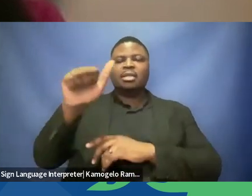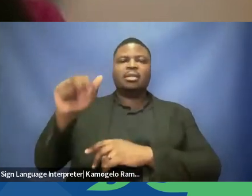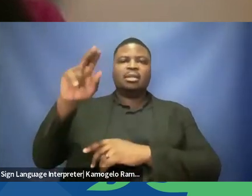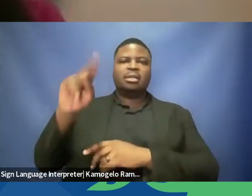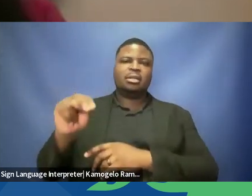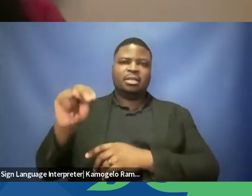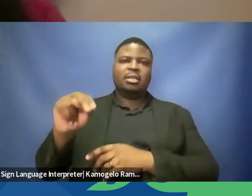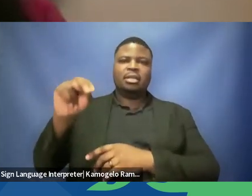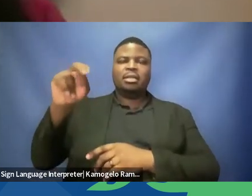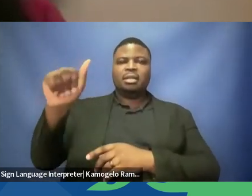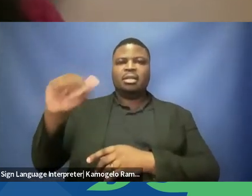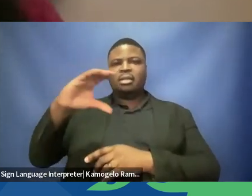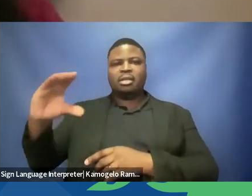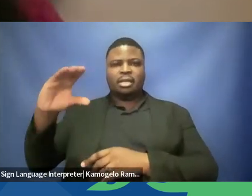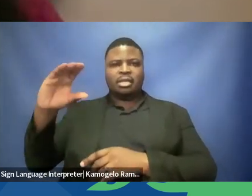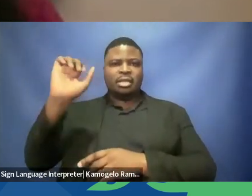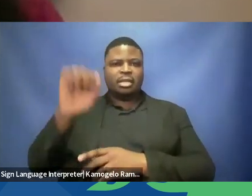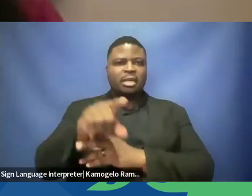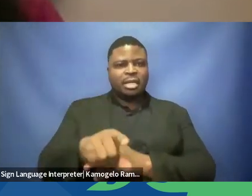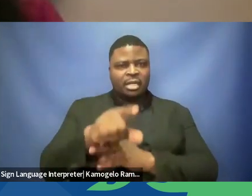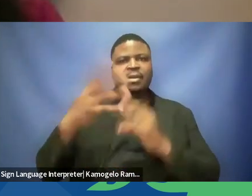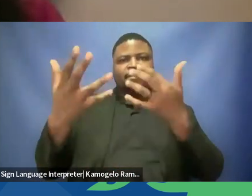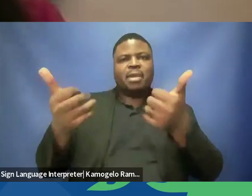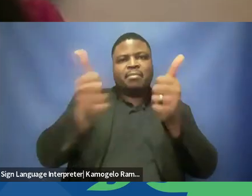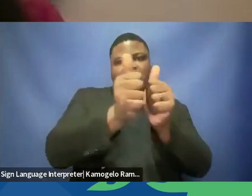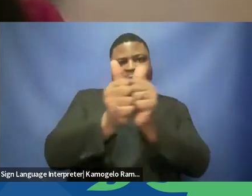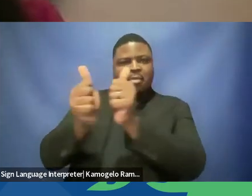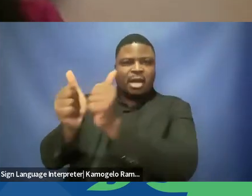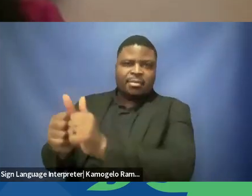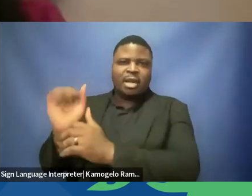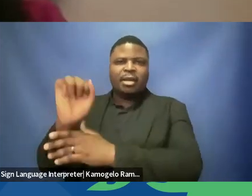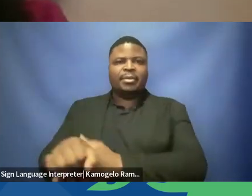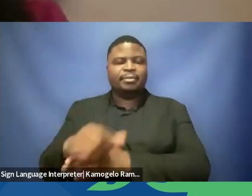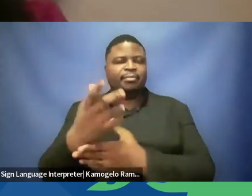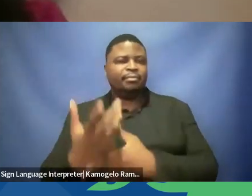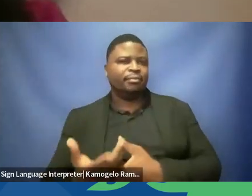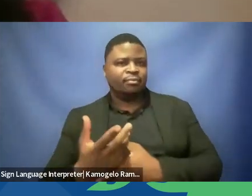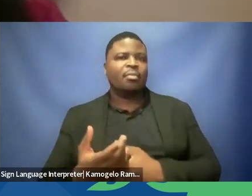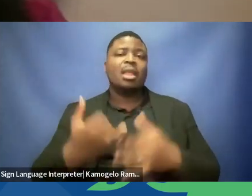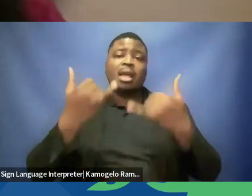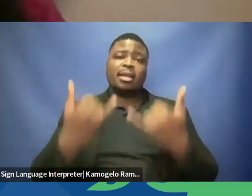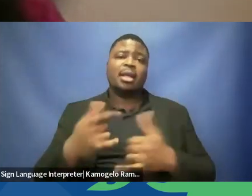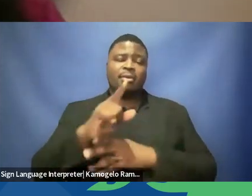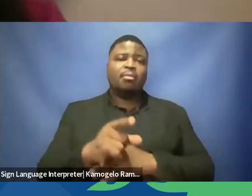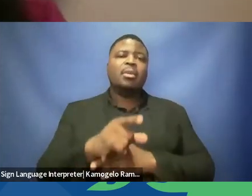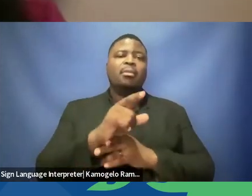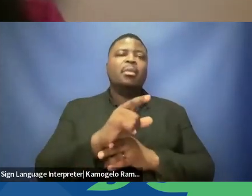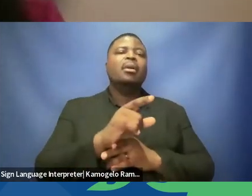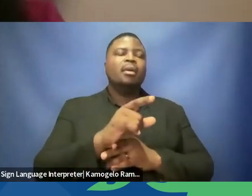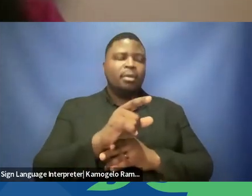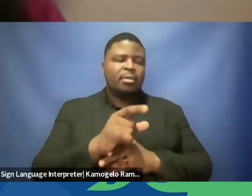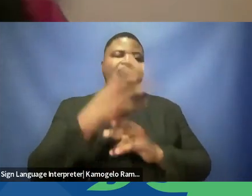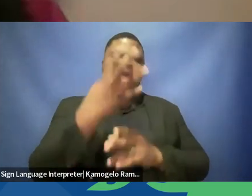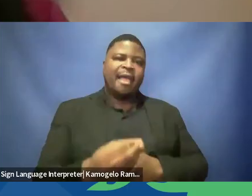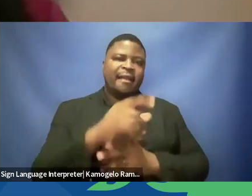AIDS Council. They have partnered together and worked through a particular harm reduction guideline for chemsex